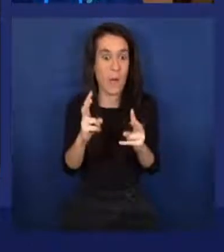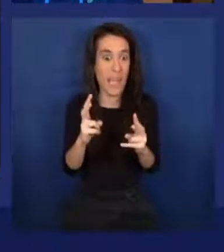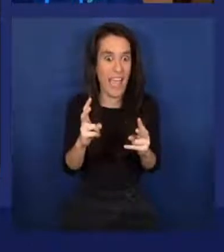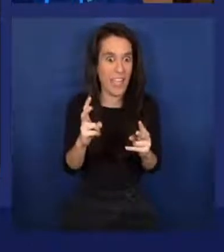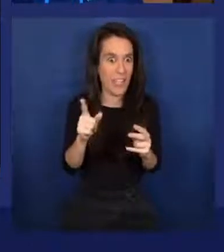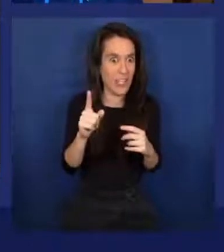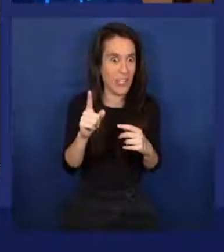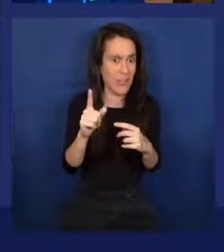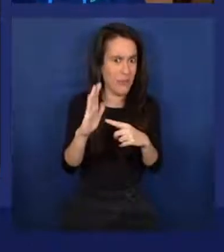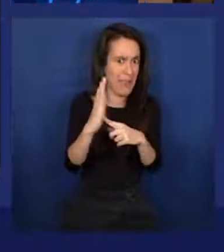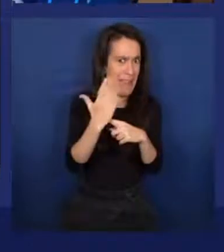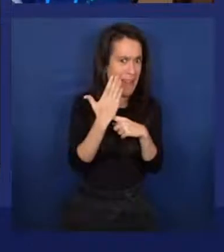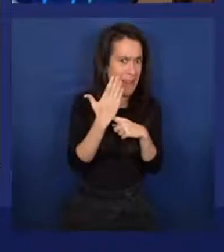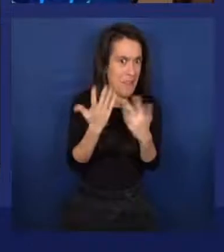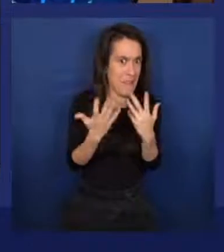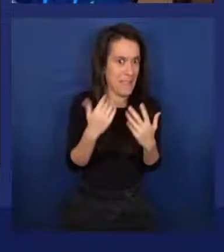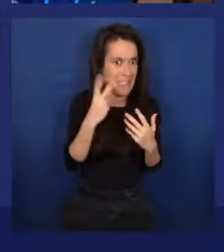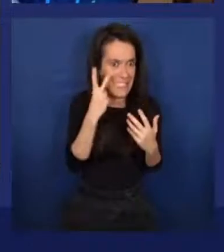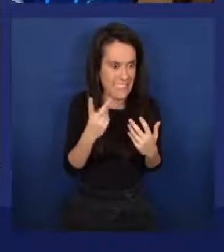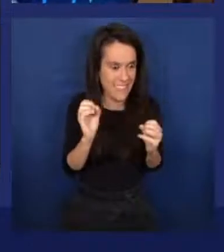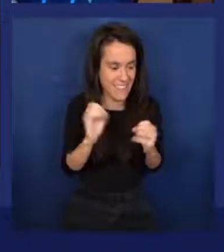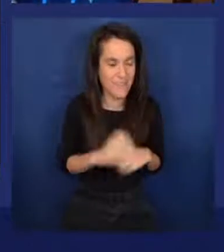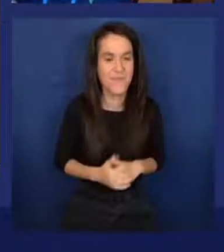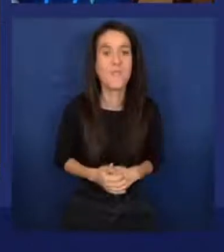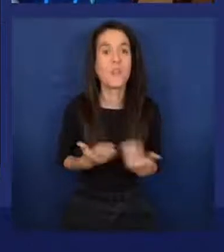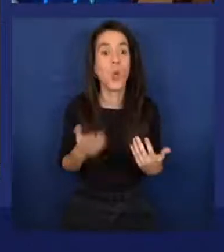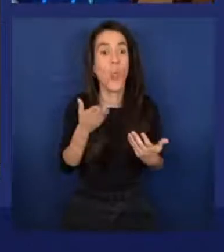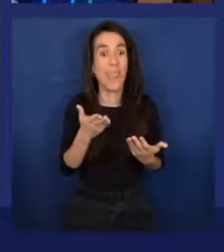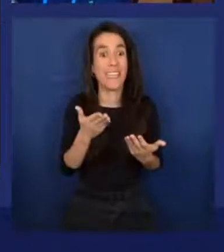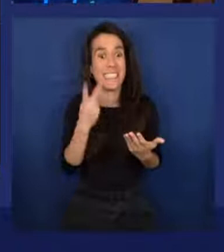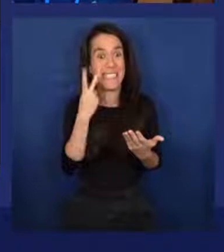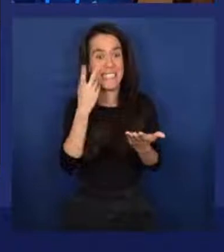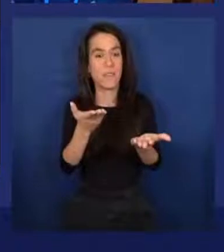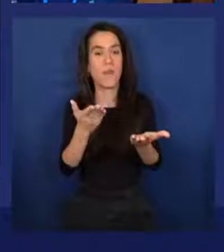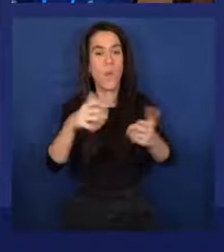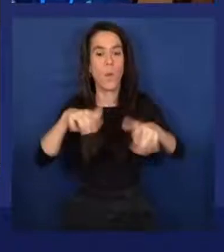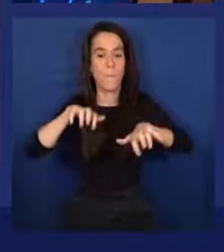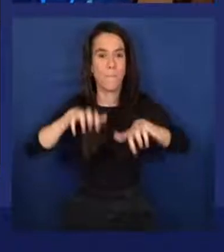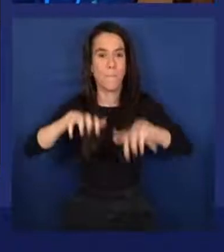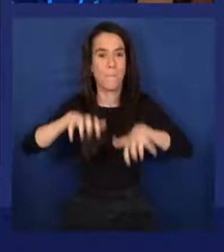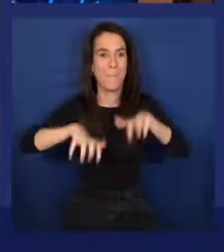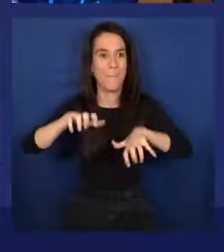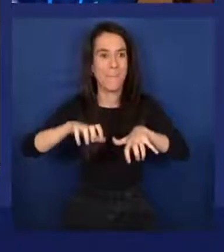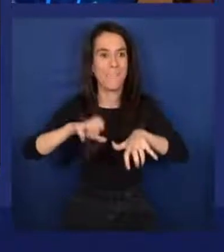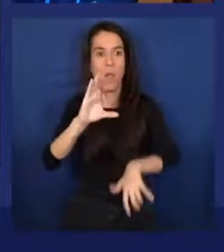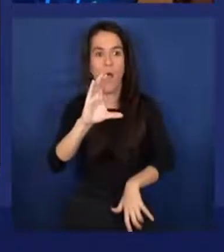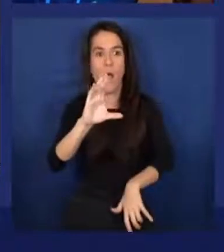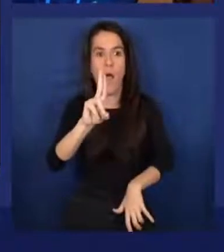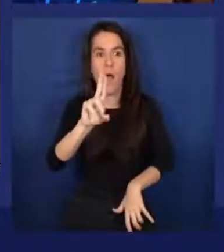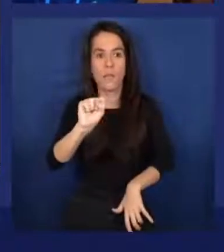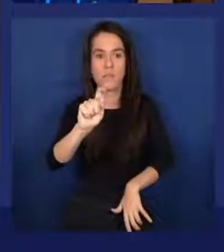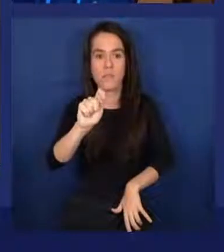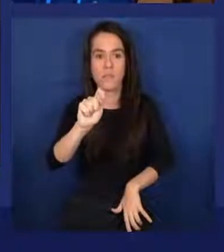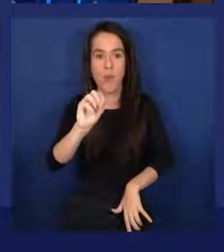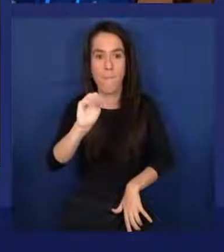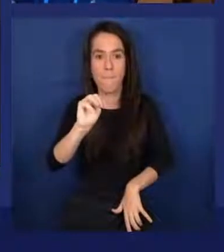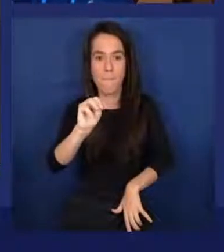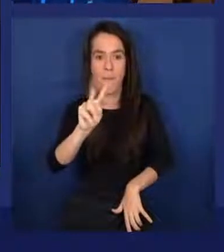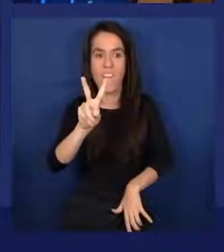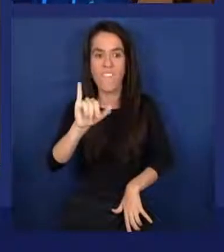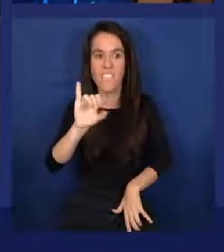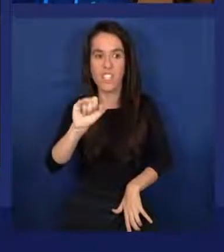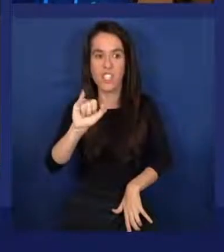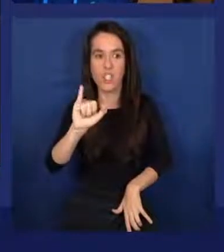weird things. So what I show you is basically the landing page for customvision.ai. It's one of